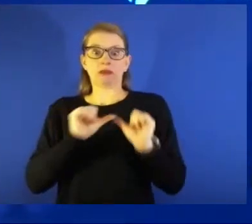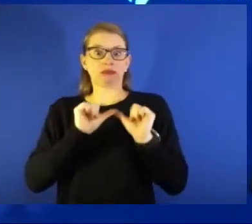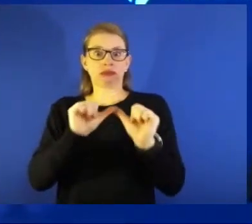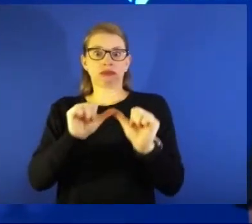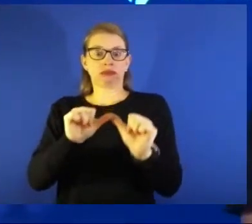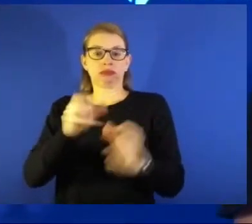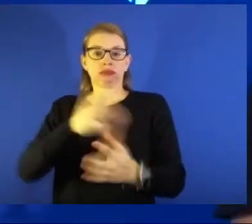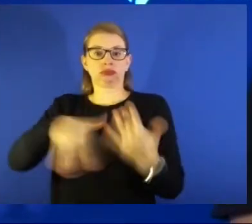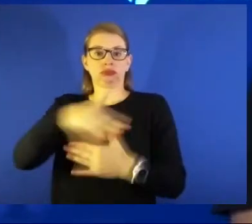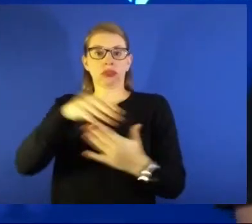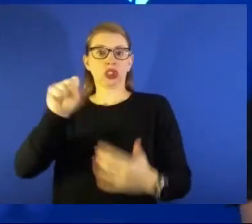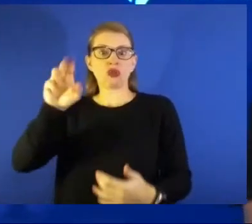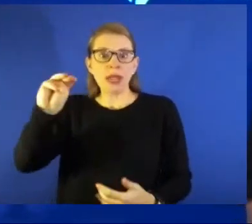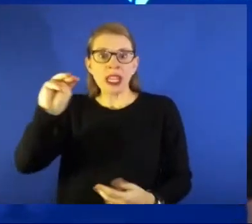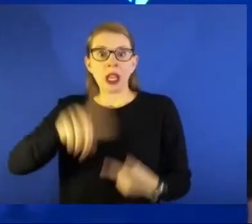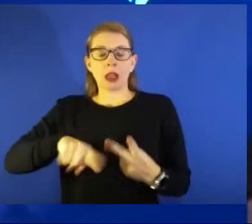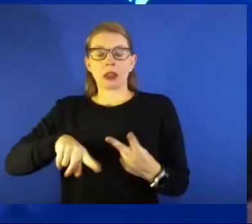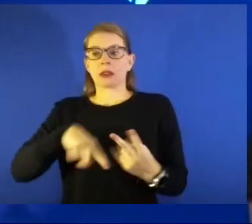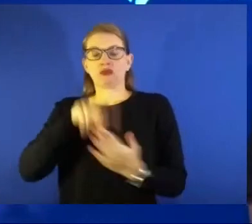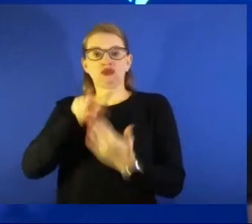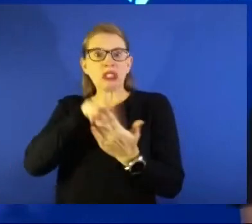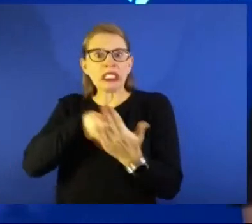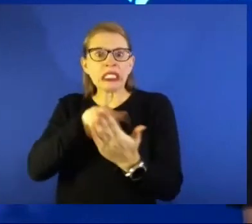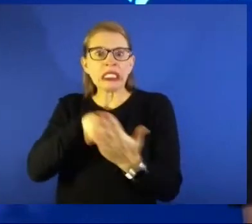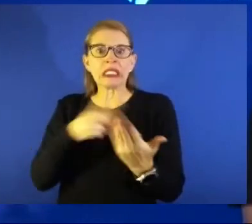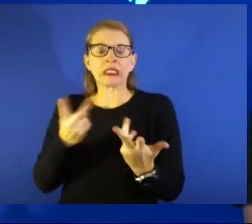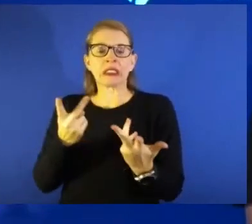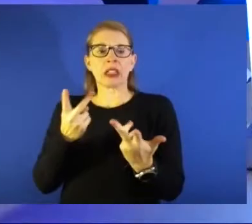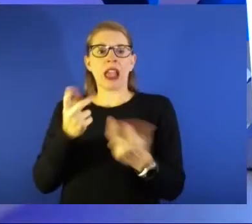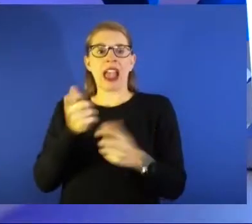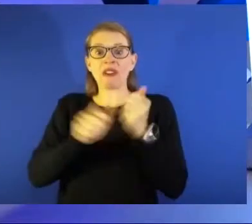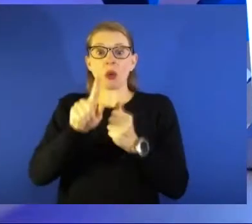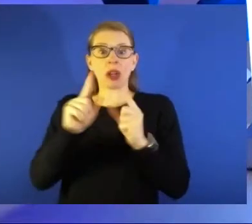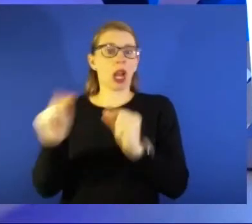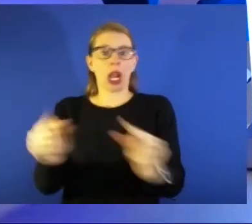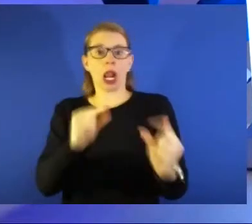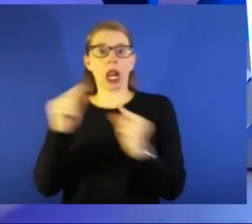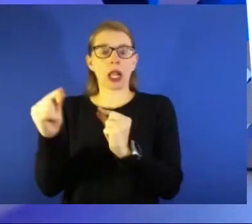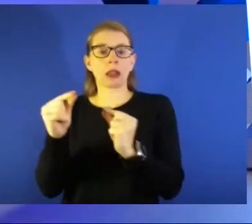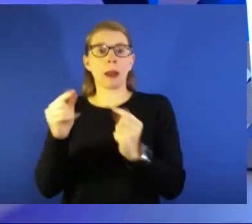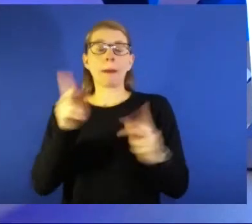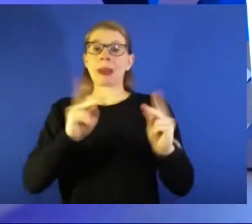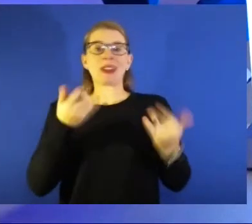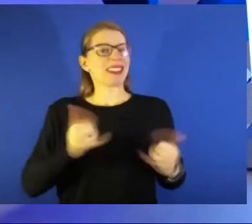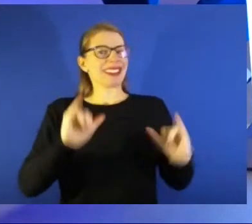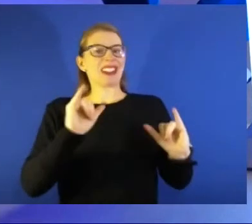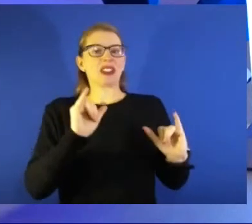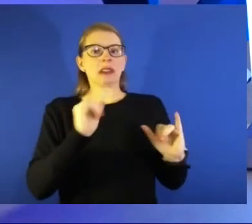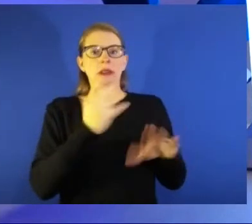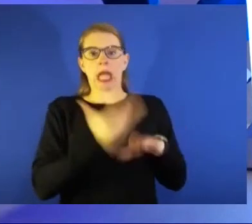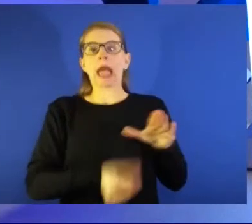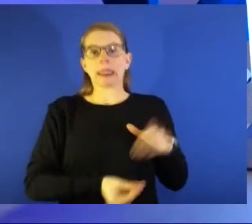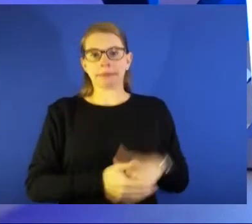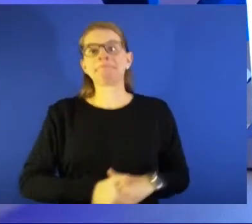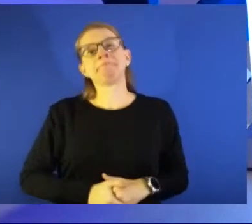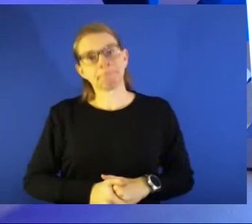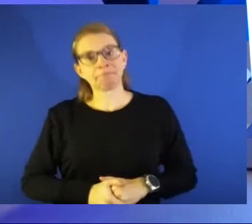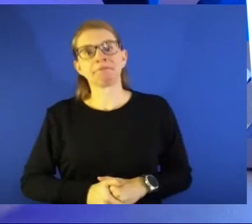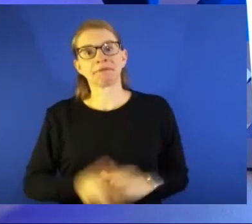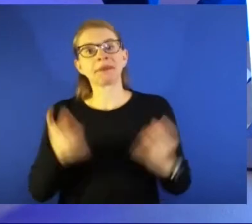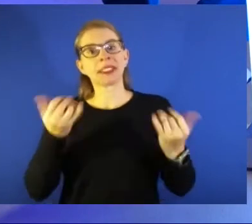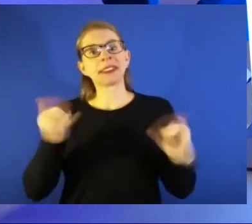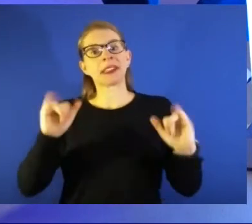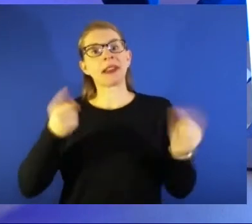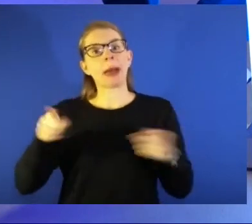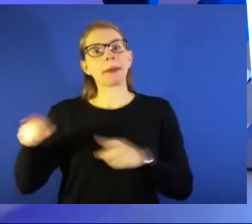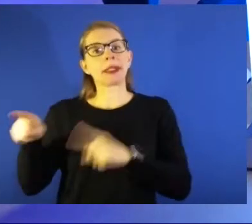social media. You see it everywhere, and everybody's talking about it. And people are still dying. Yeah, and it's still happening. So